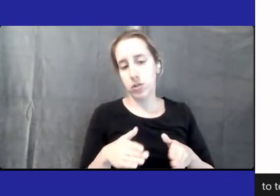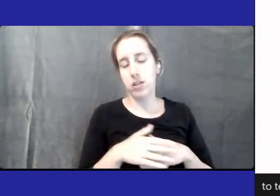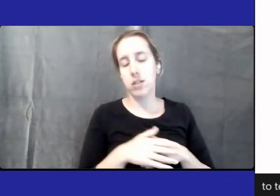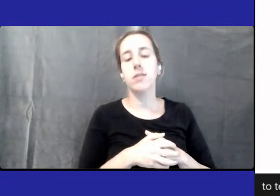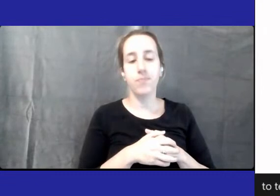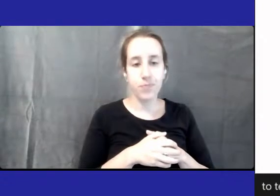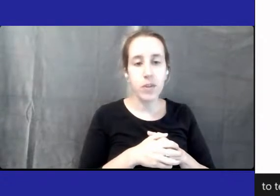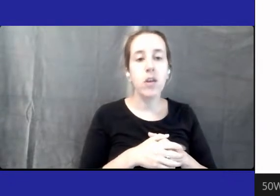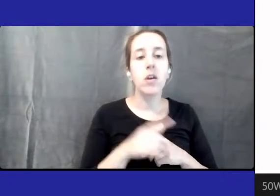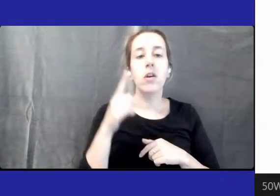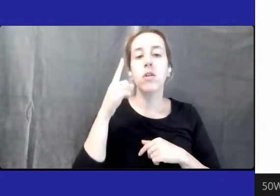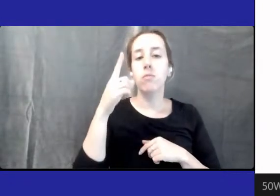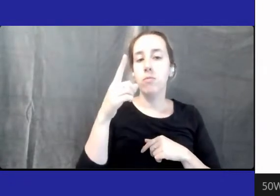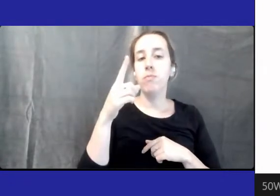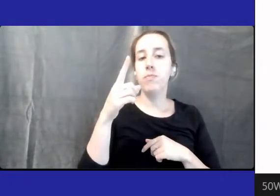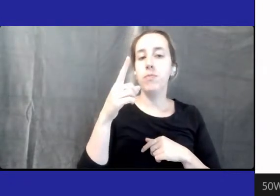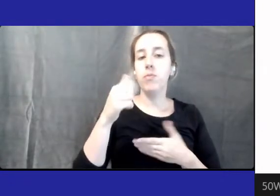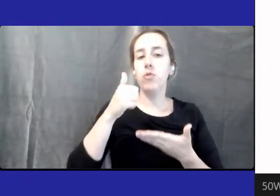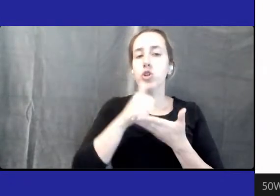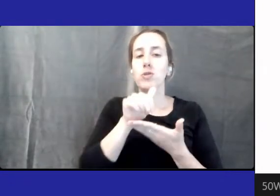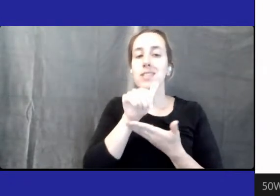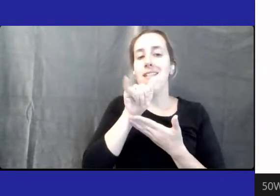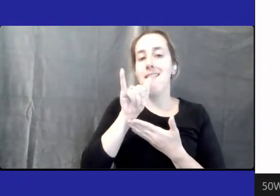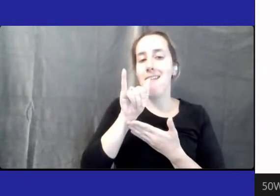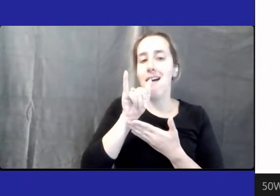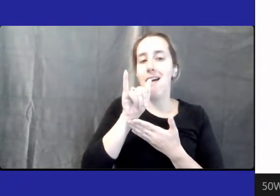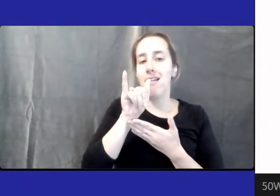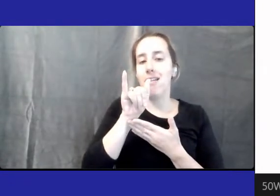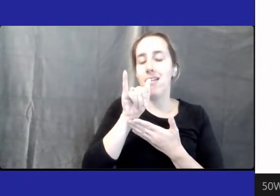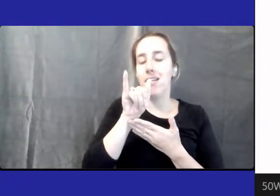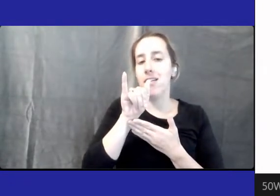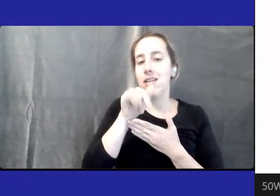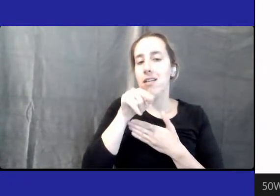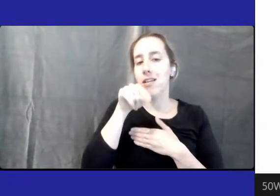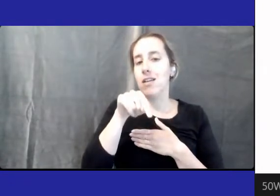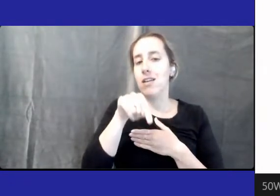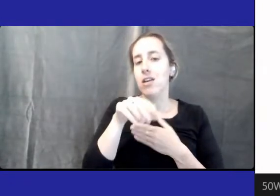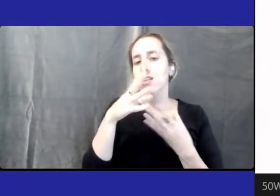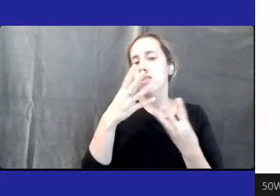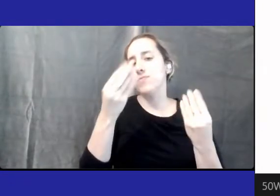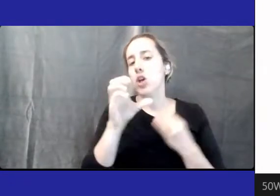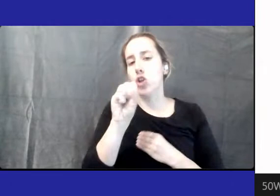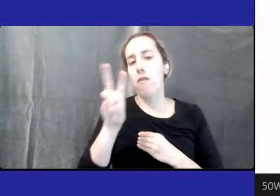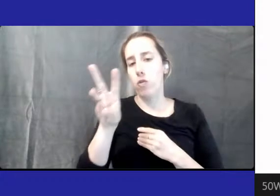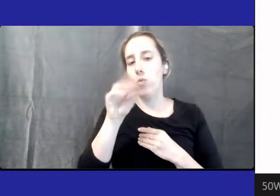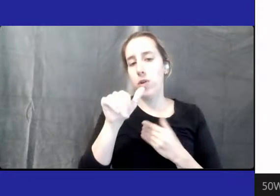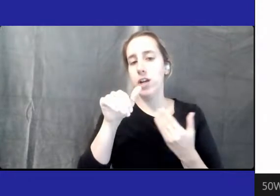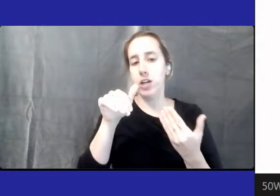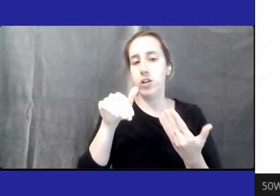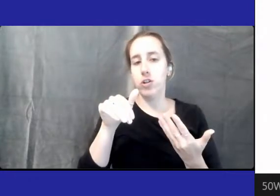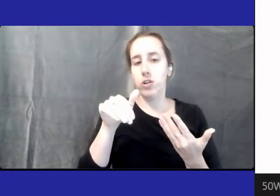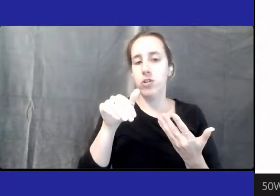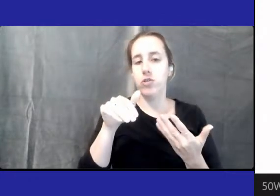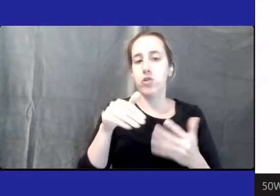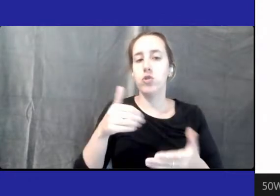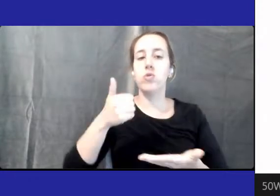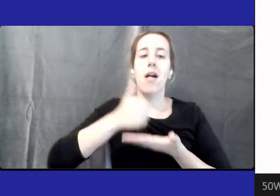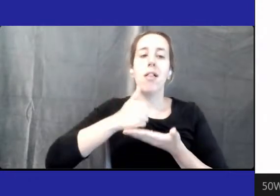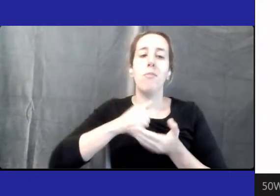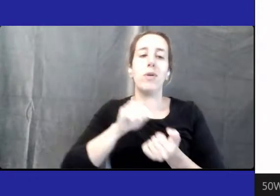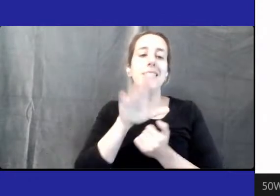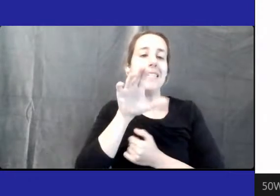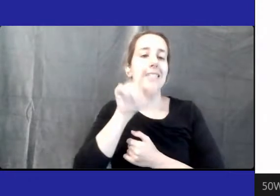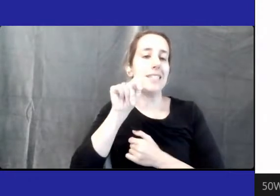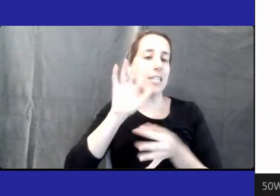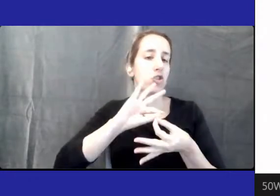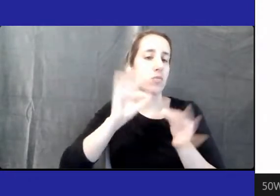CT interpretations. That was South Brooklyn, and they noted that it decreased their door